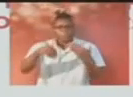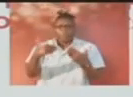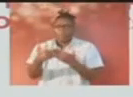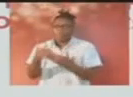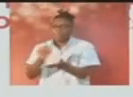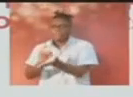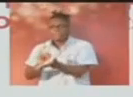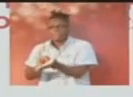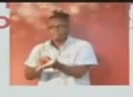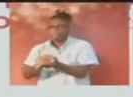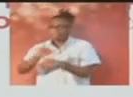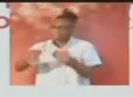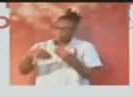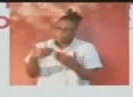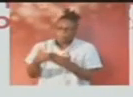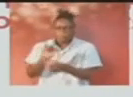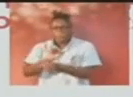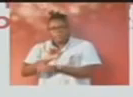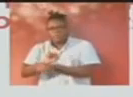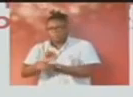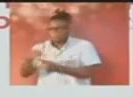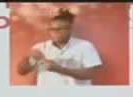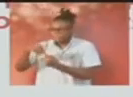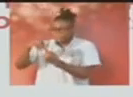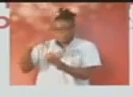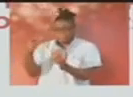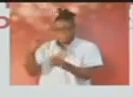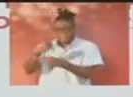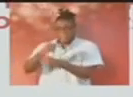current pandemic. The theme of this year's